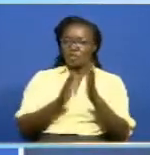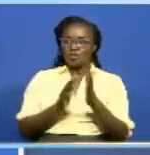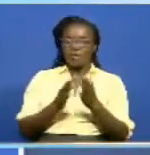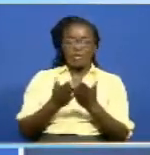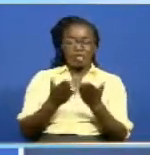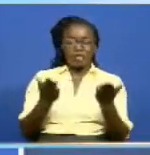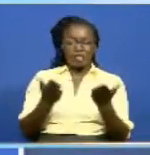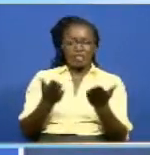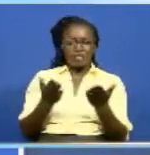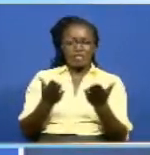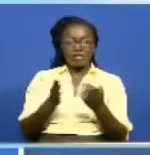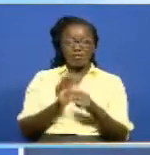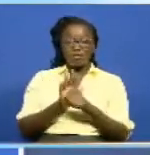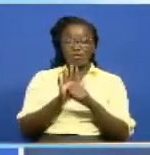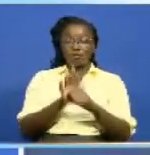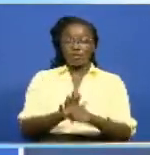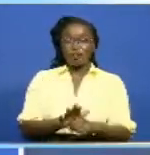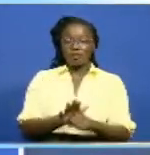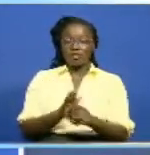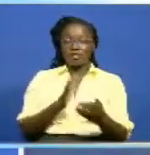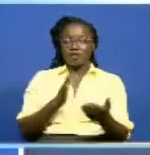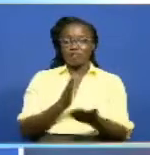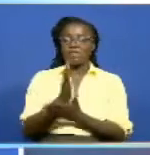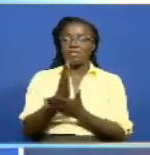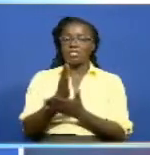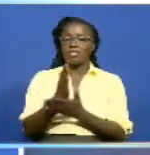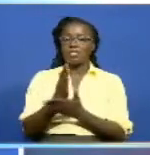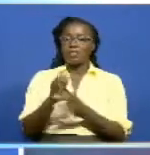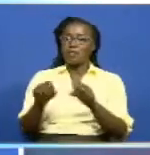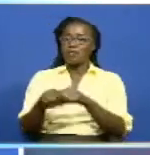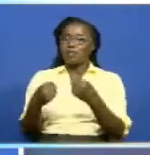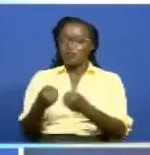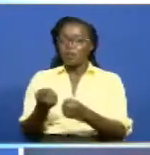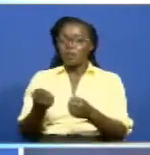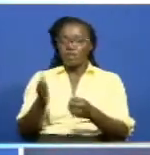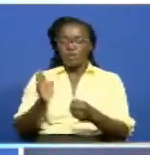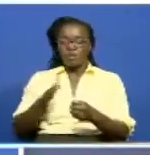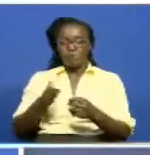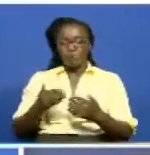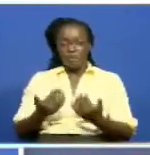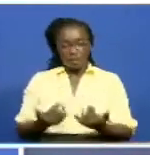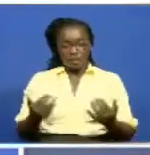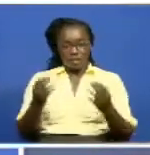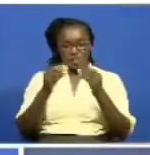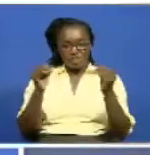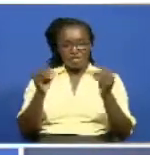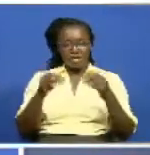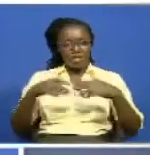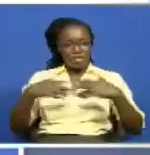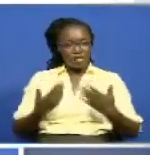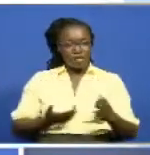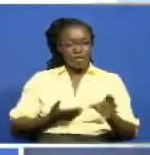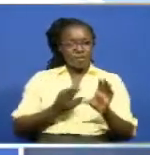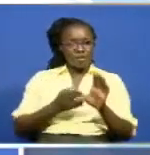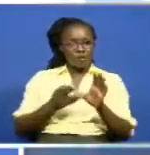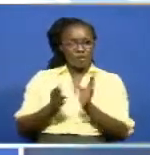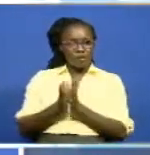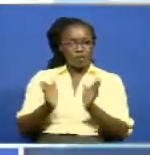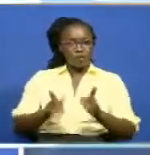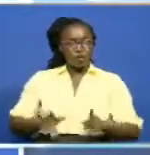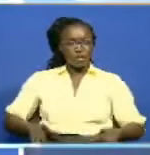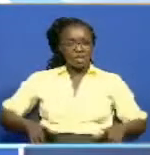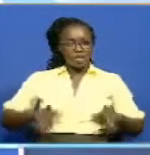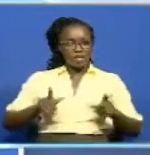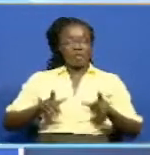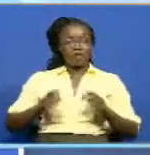inhuman treatment infringes the rights of women who are involuntarily childless and how their participation in public life